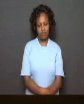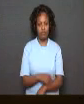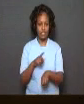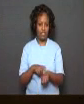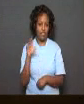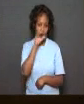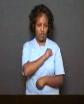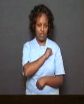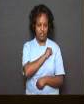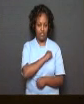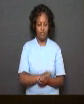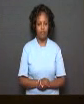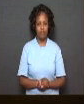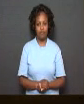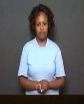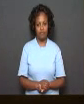Time's up!